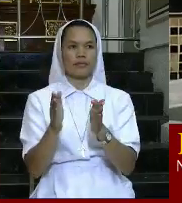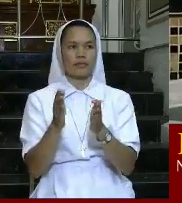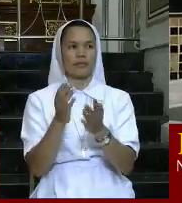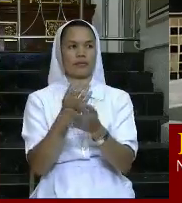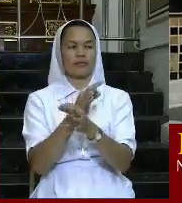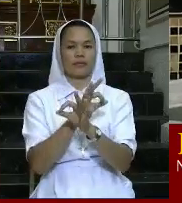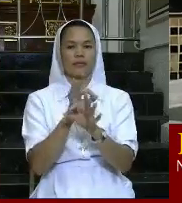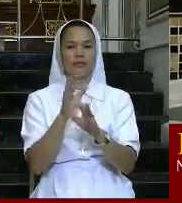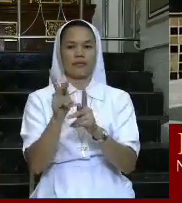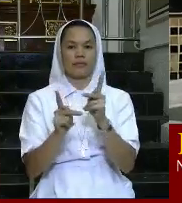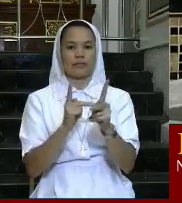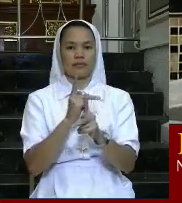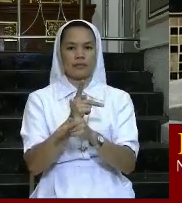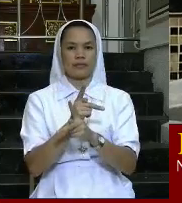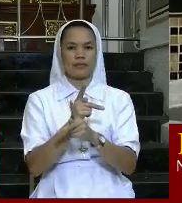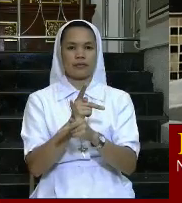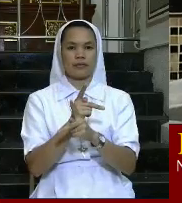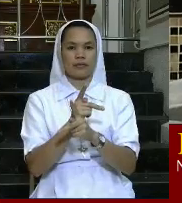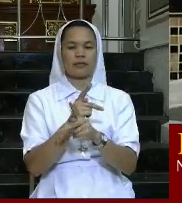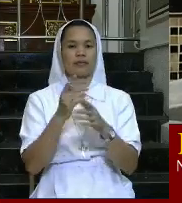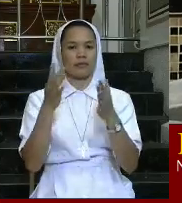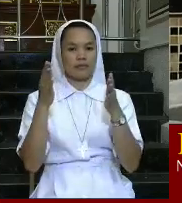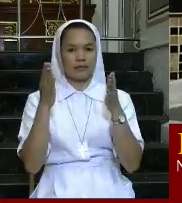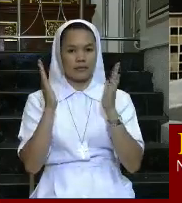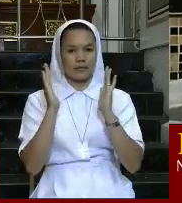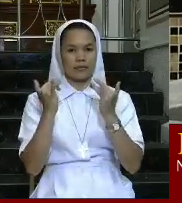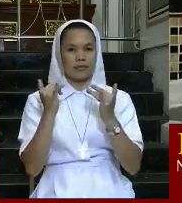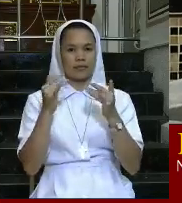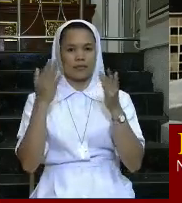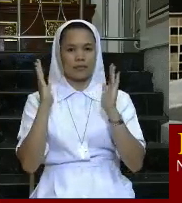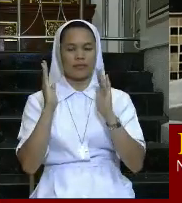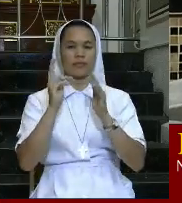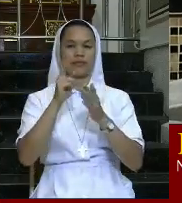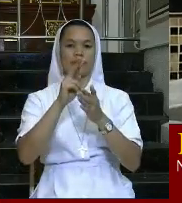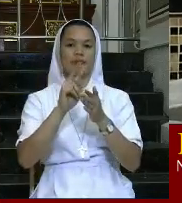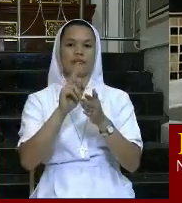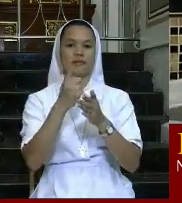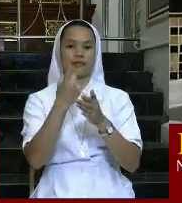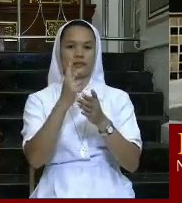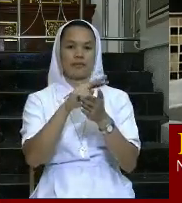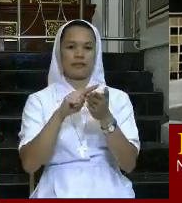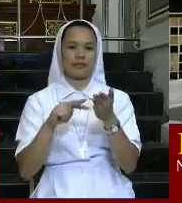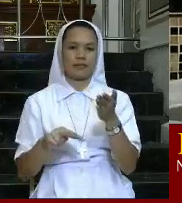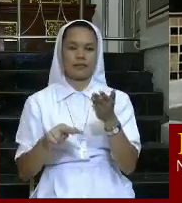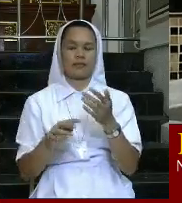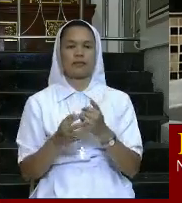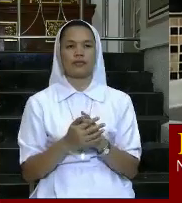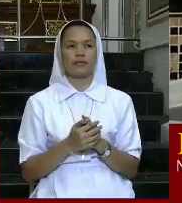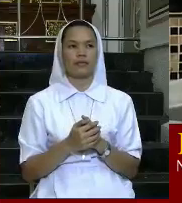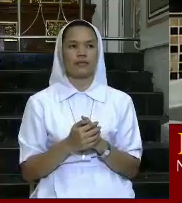all people. Let us now listen to the first reading.